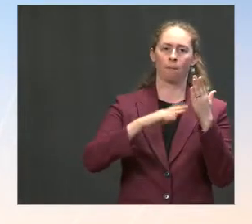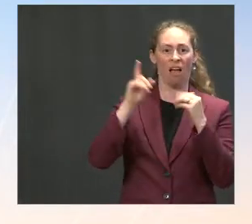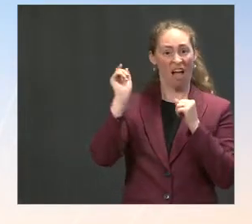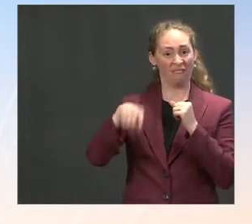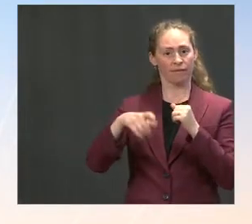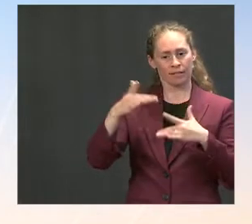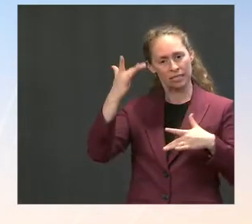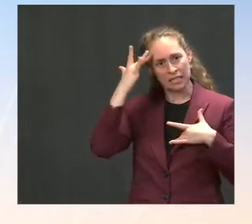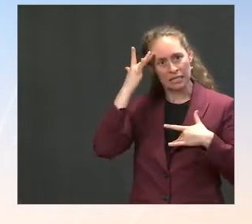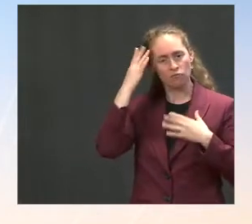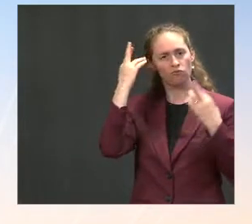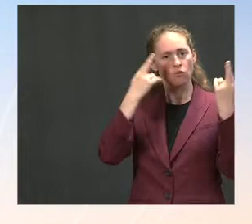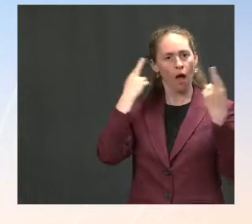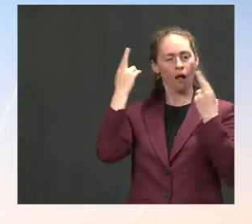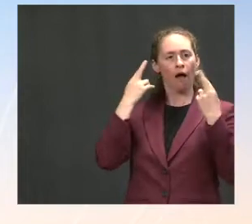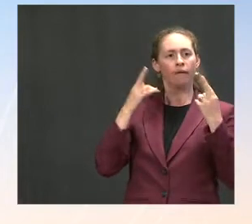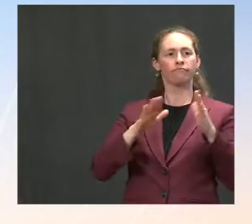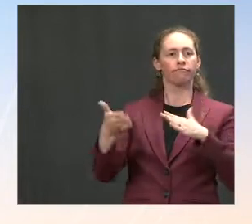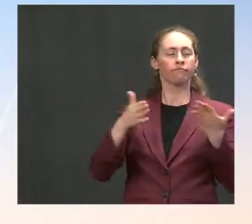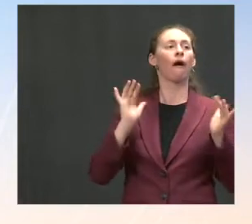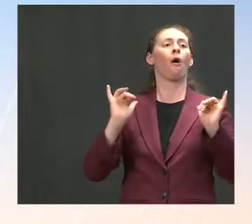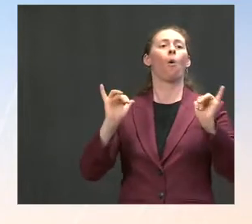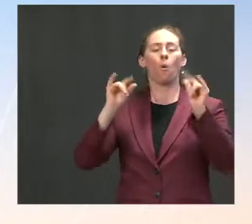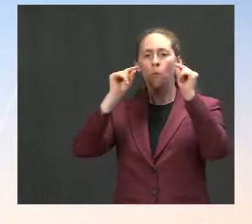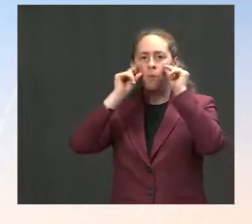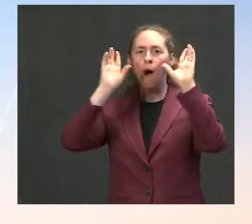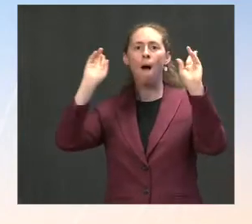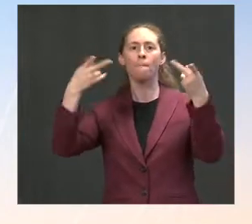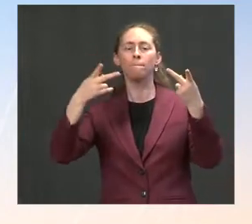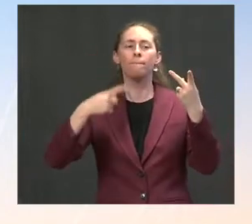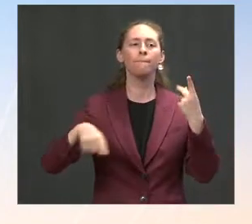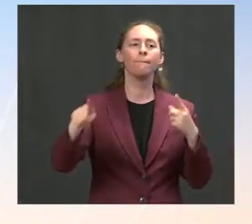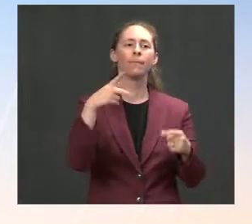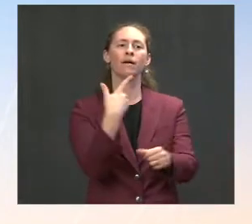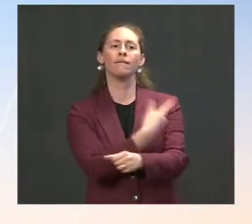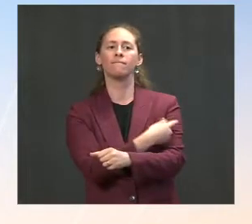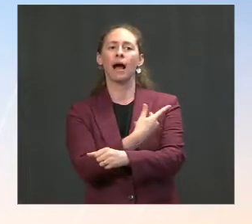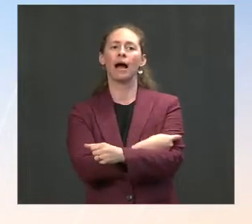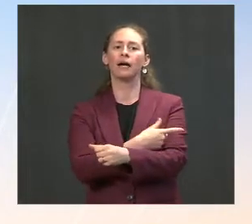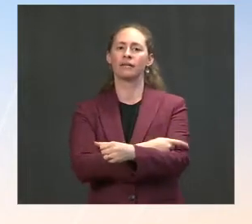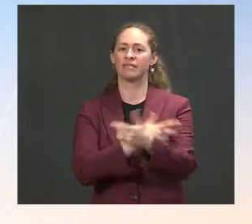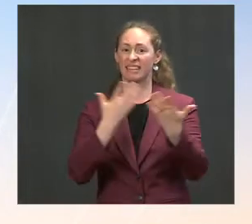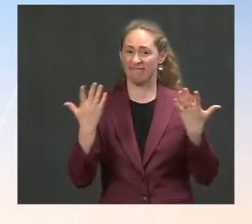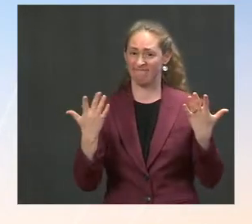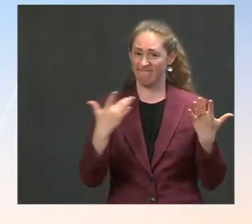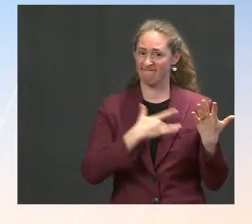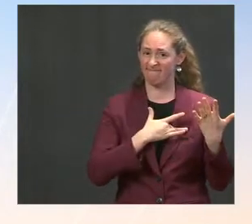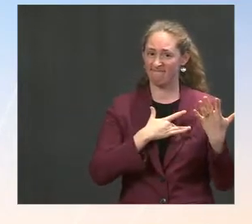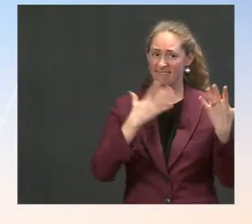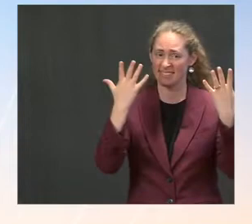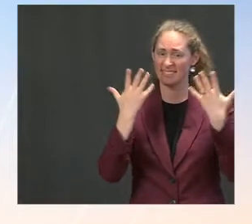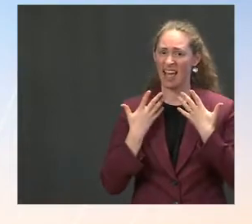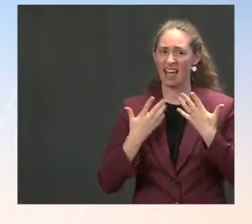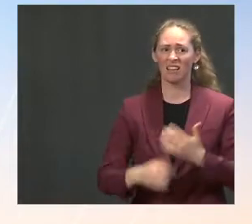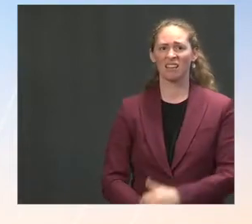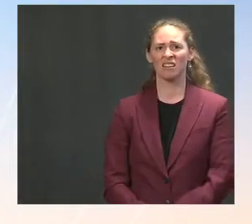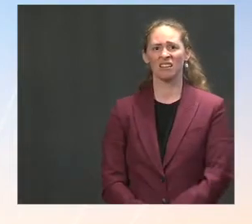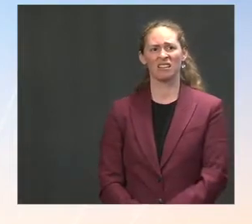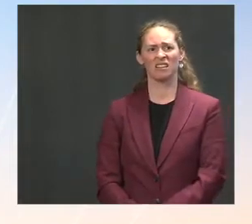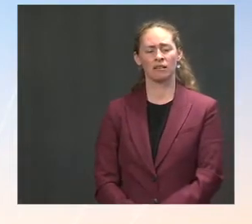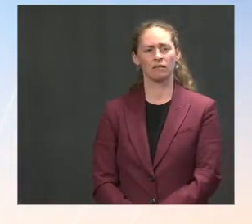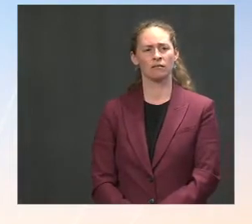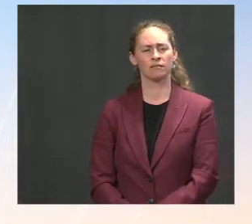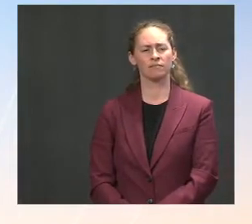to increase the vaccination rate in many parts of this country. But isn't that, I guess, a logical order of how this would play